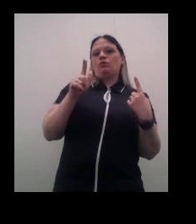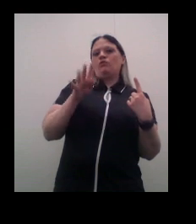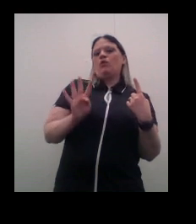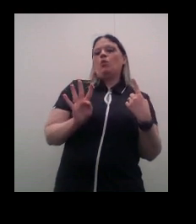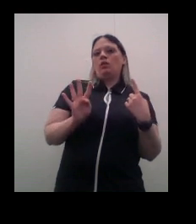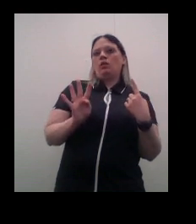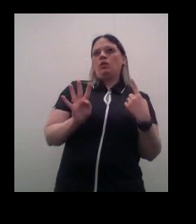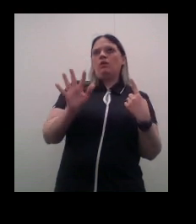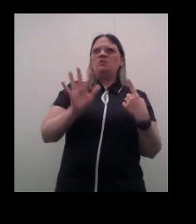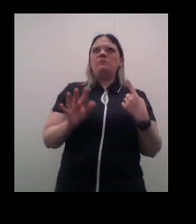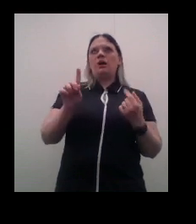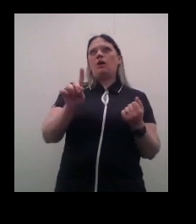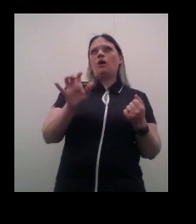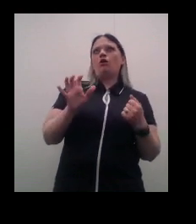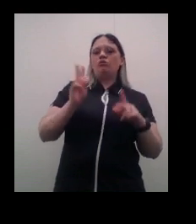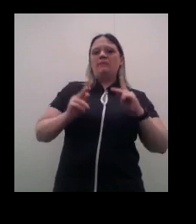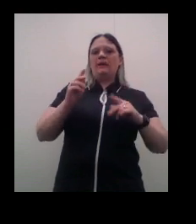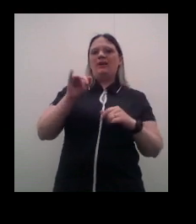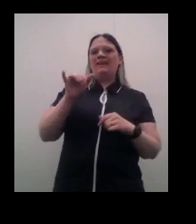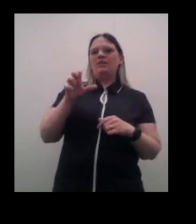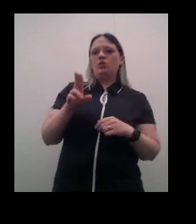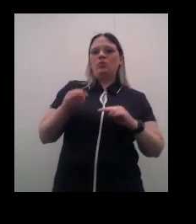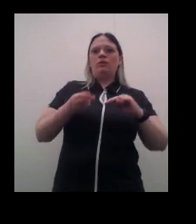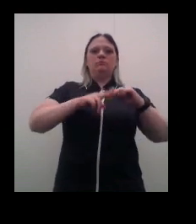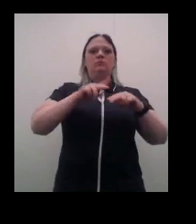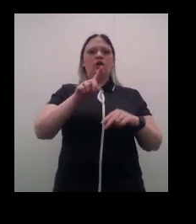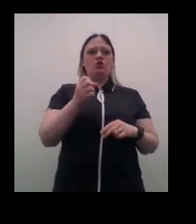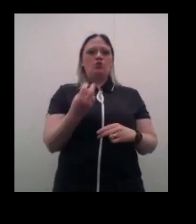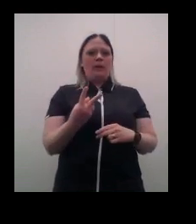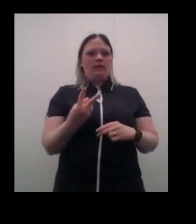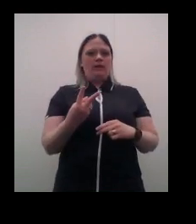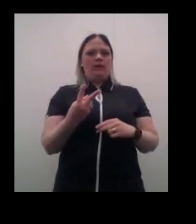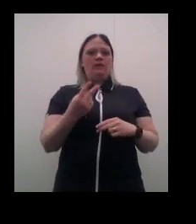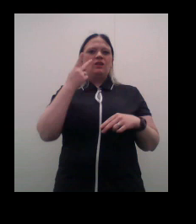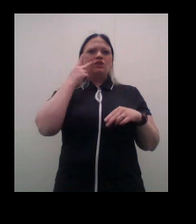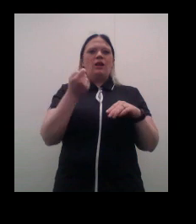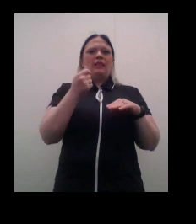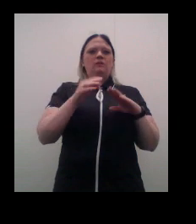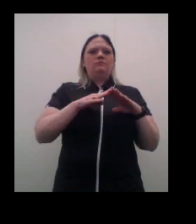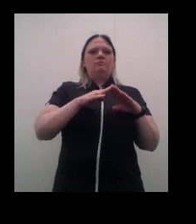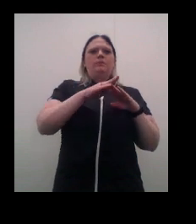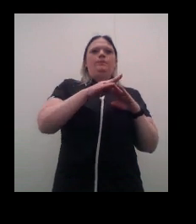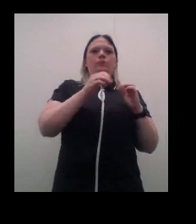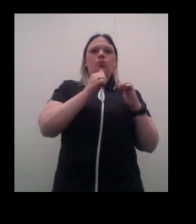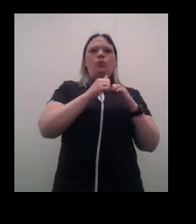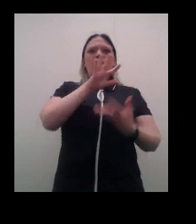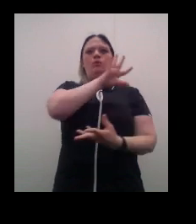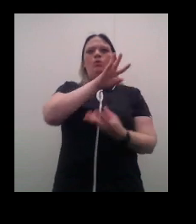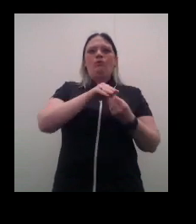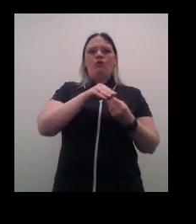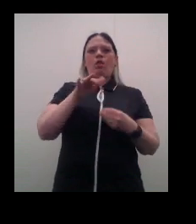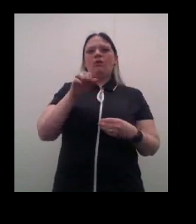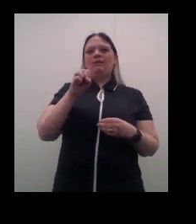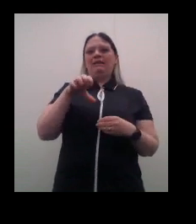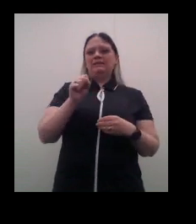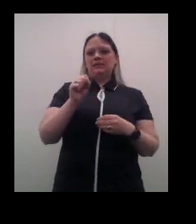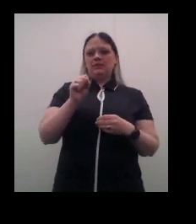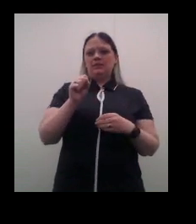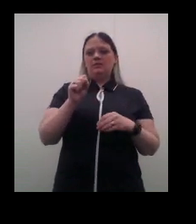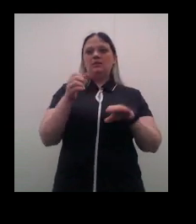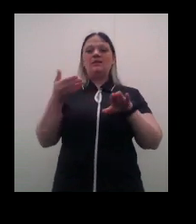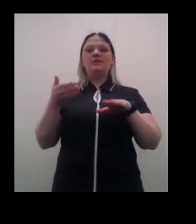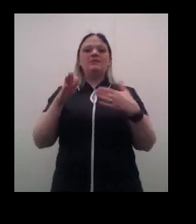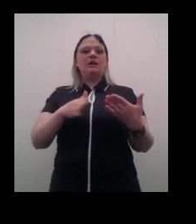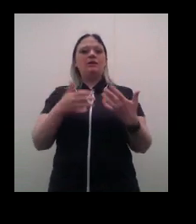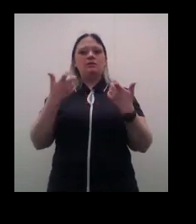which had about 100 people in ICU, to 112, and we've seen a little uptick with regards to the overall cases as well. Deaths, there was